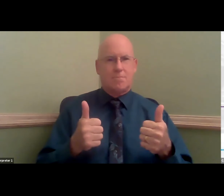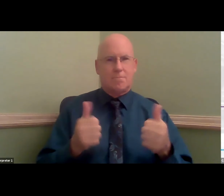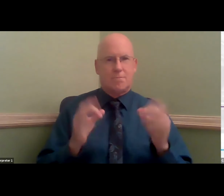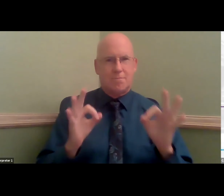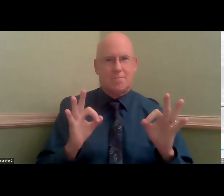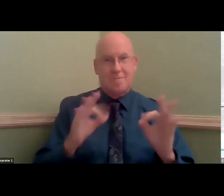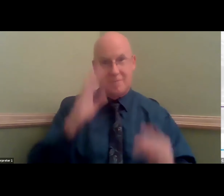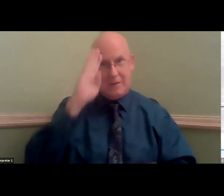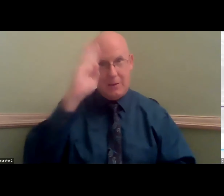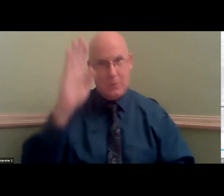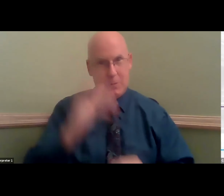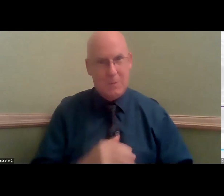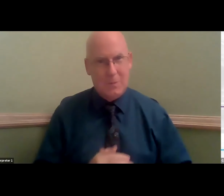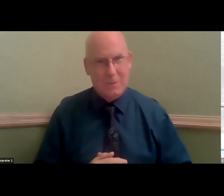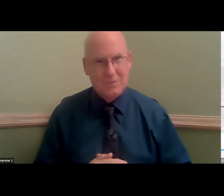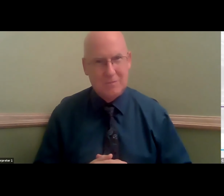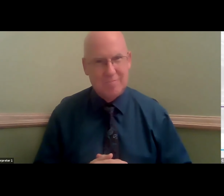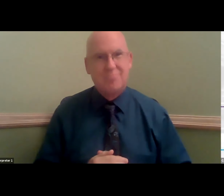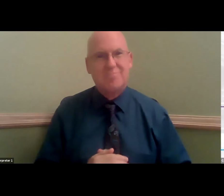Hello.